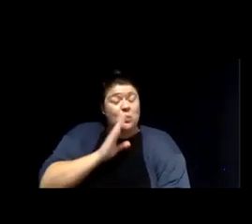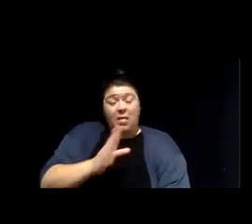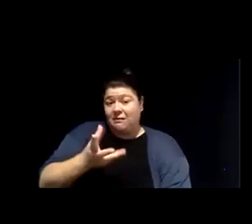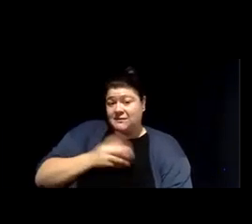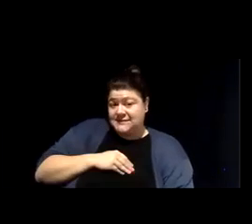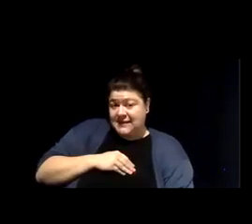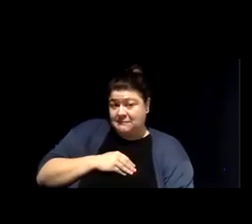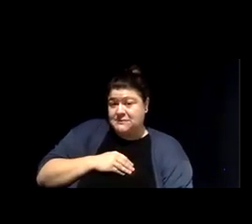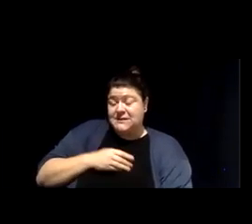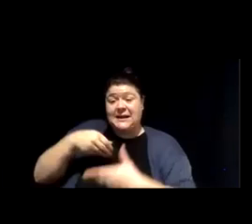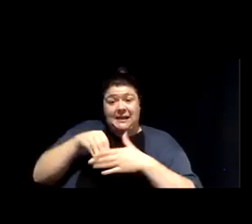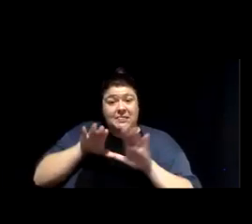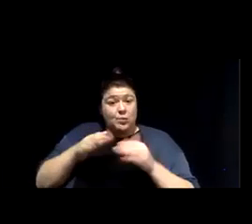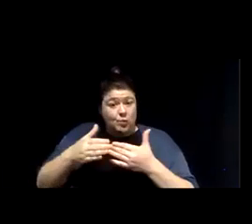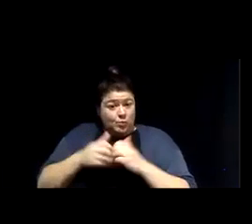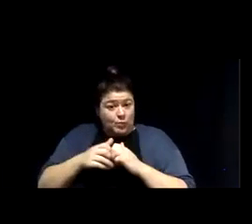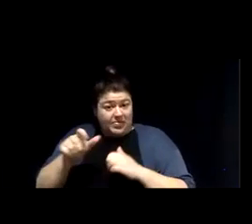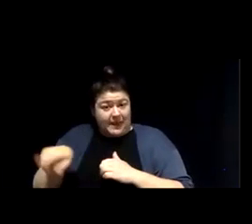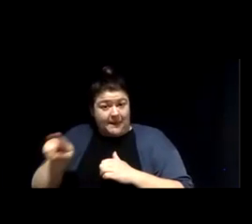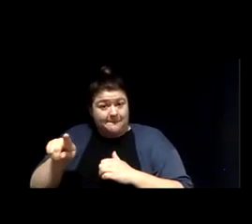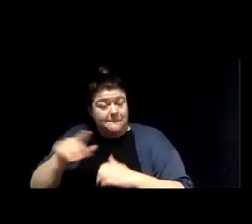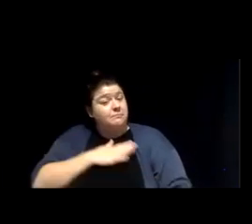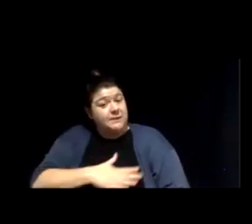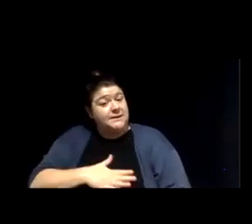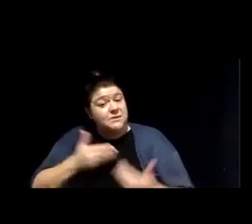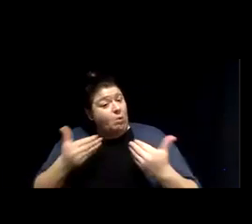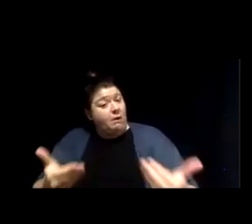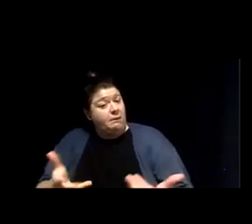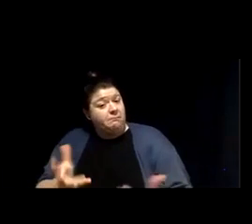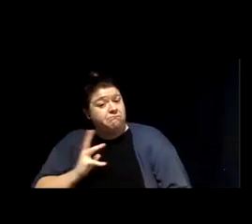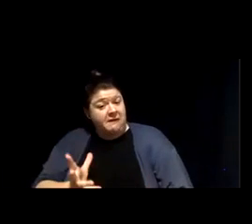room with them, please do so.